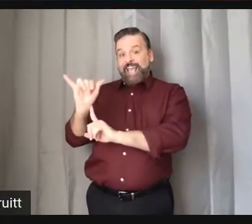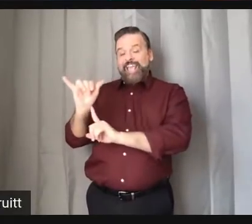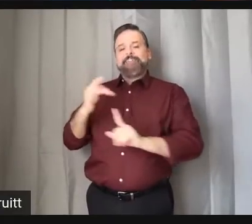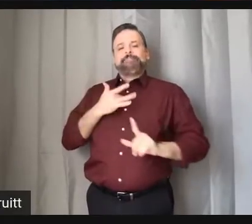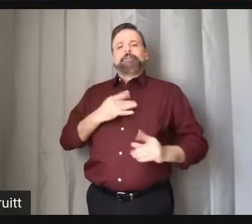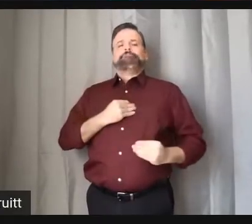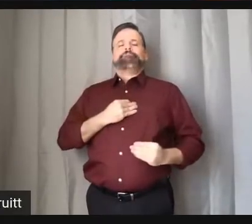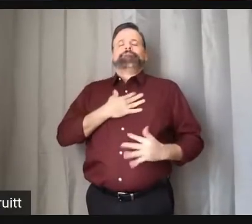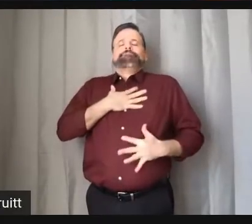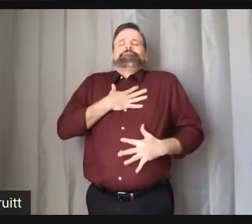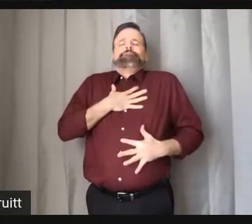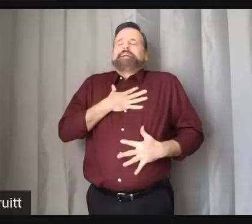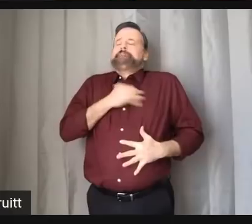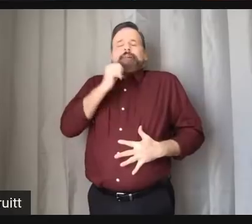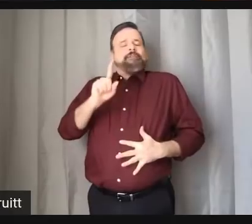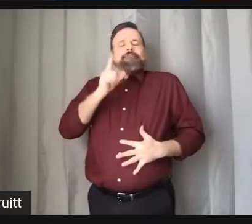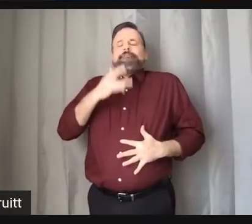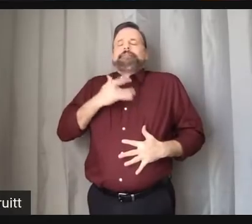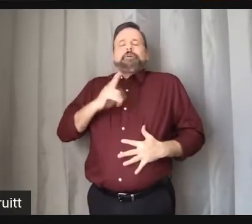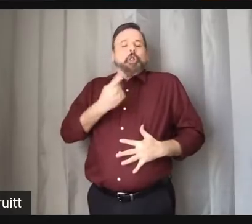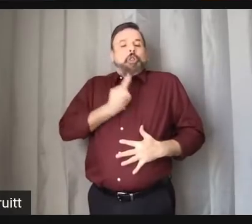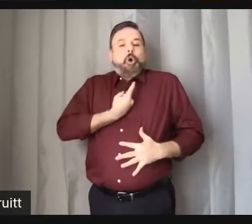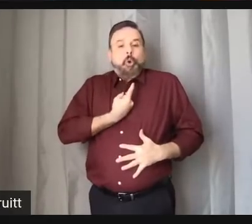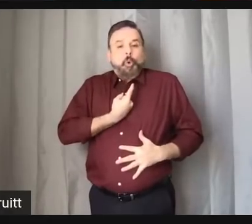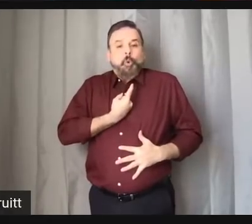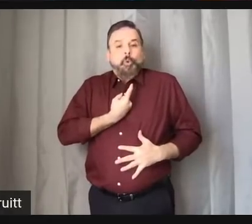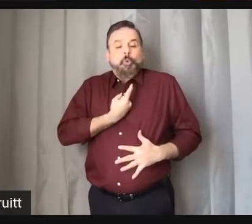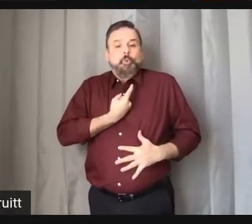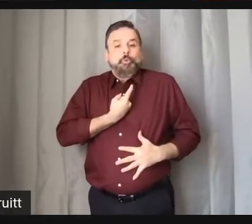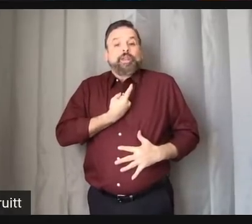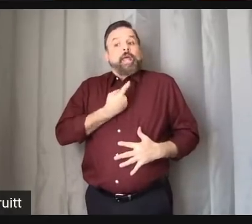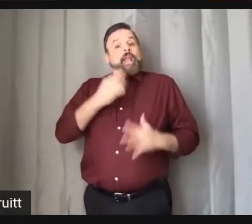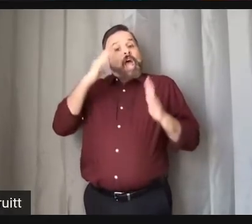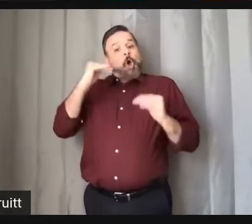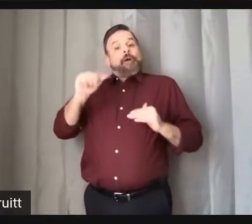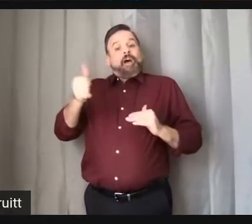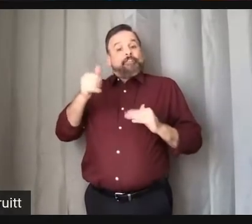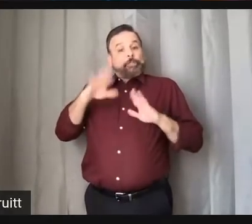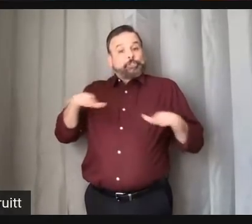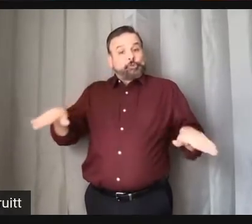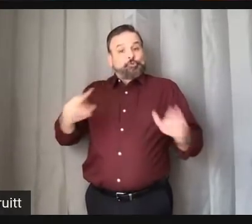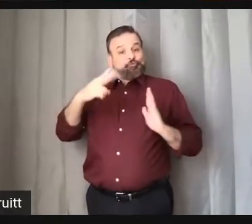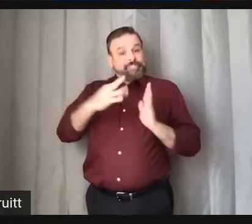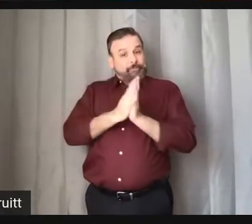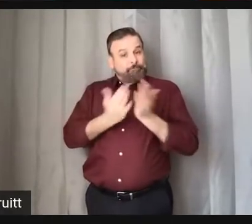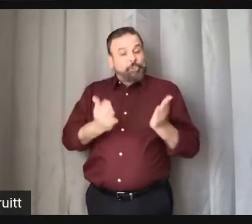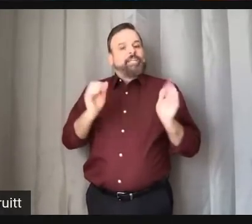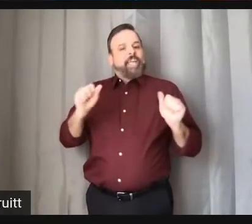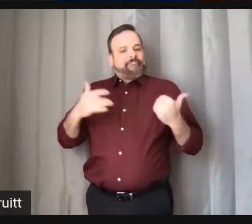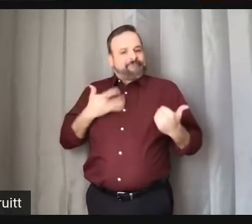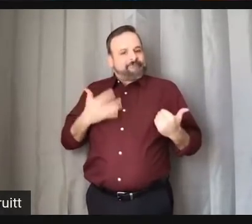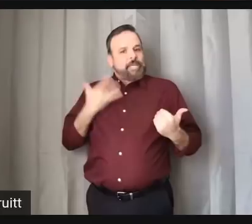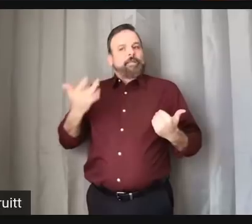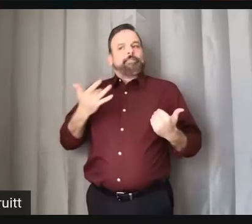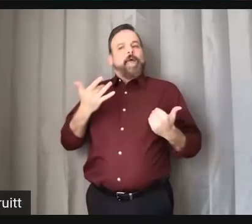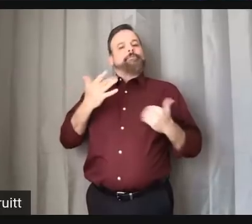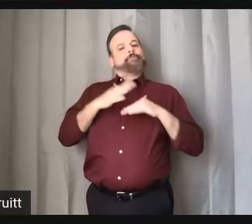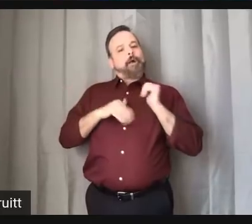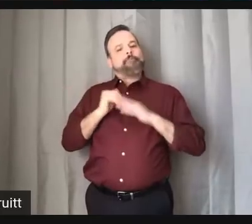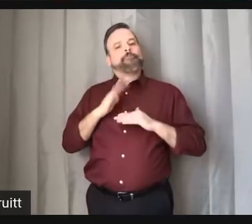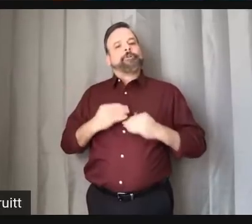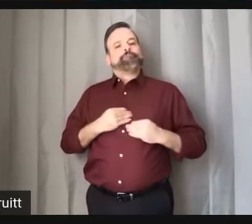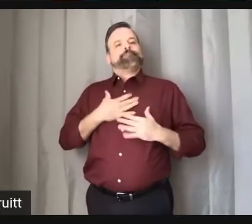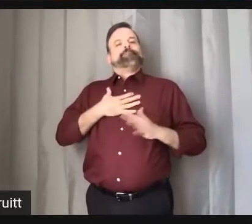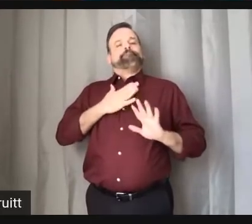through any sort of loss feel the same way. You know, they have this like comforting thing now that's part of nature. So yeah, that was